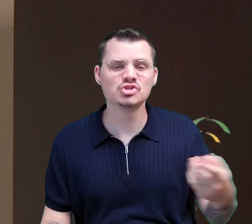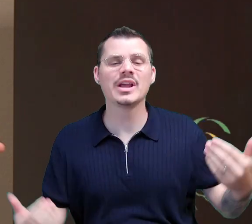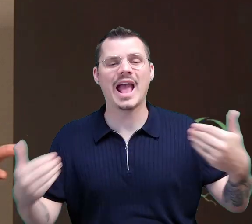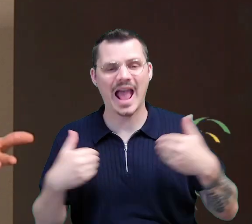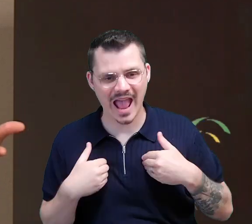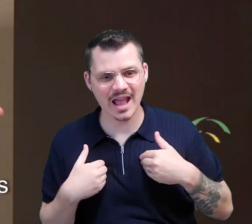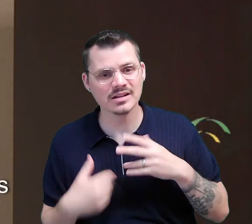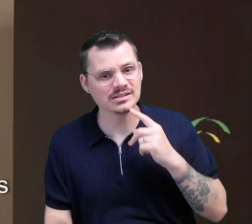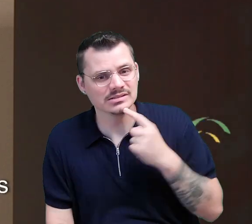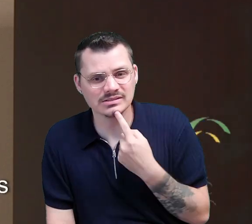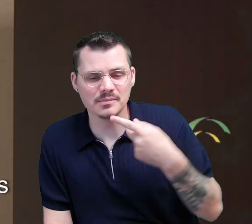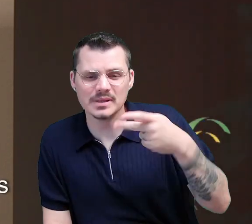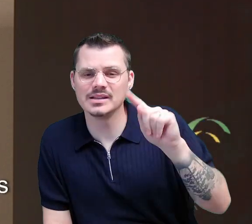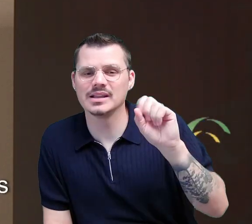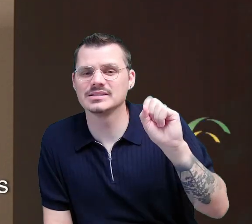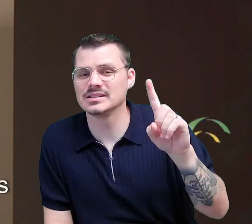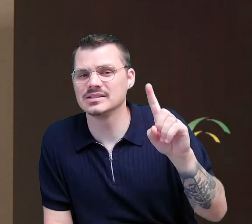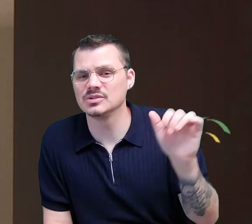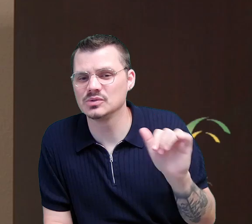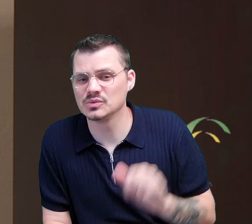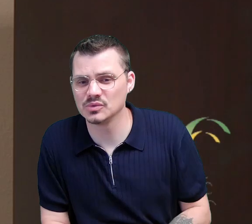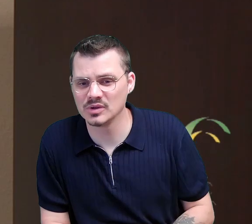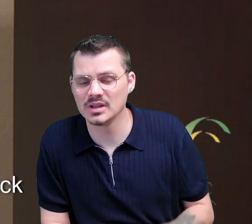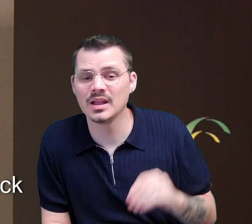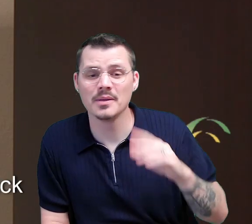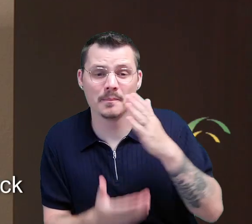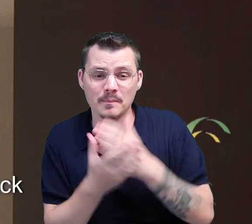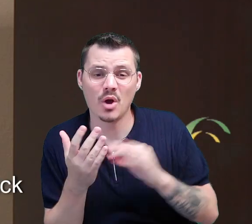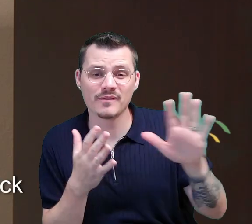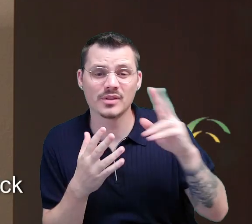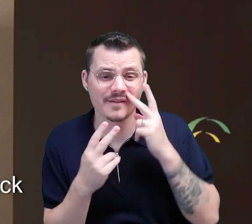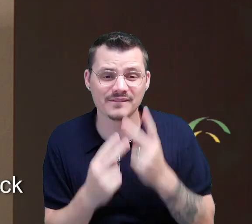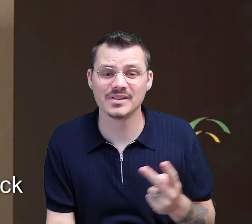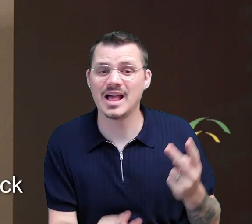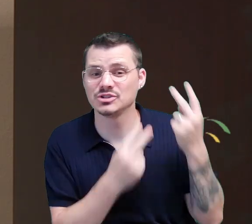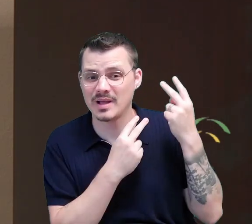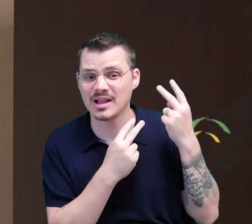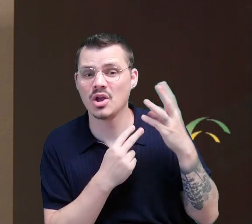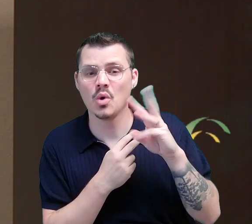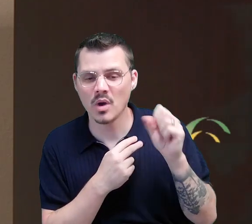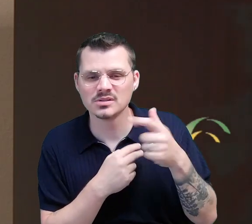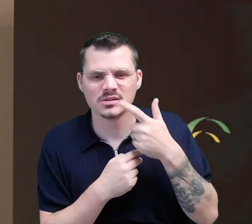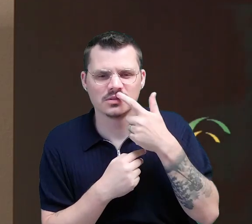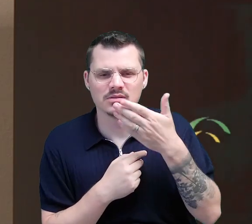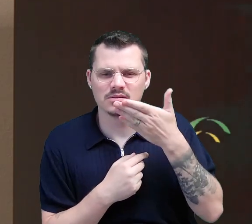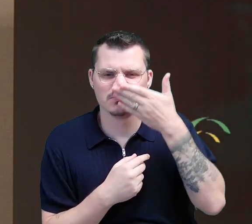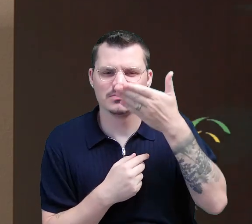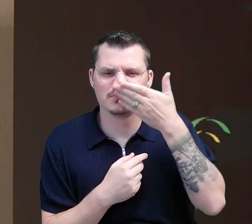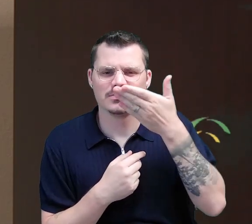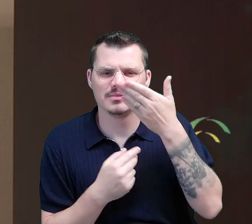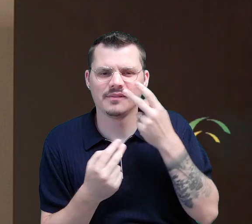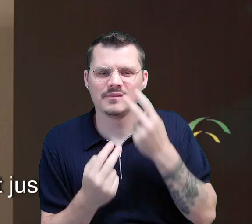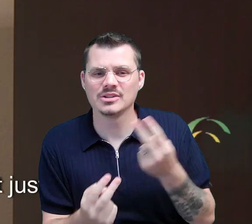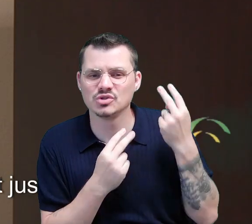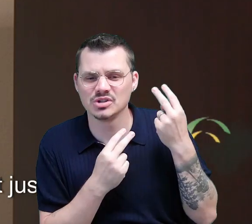had pretty severe post-traumatic stress disorder. And the fact that part of the flashback was an olfactory